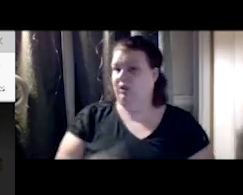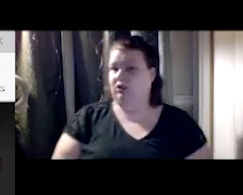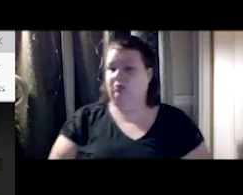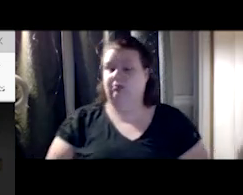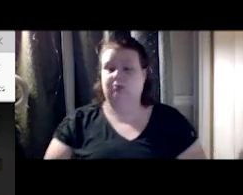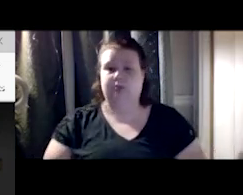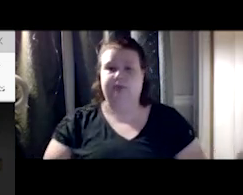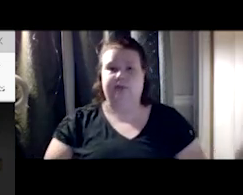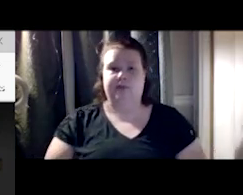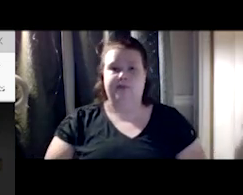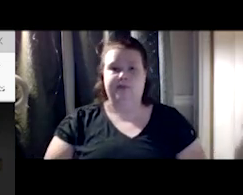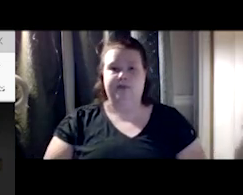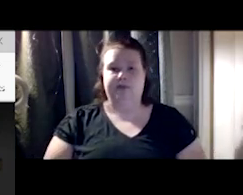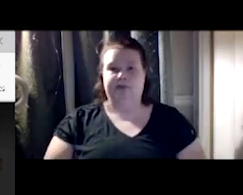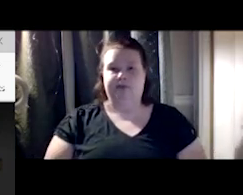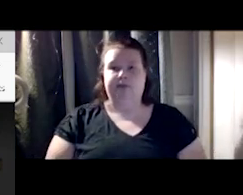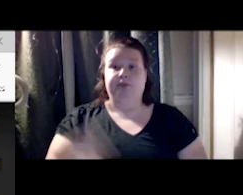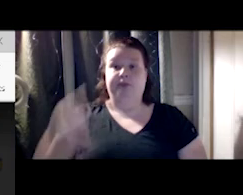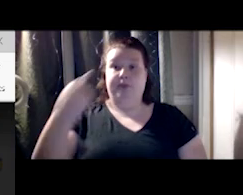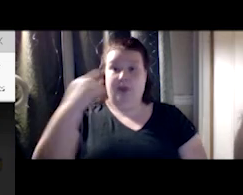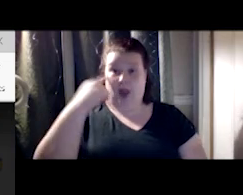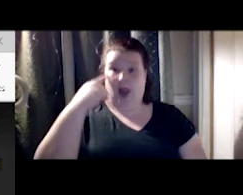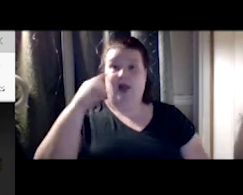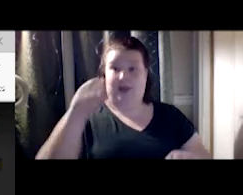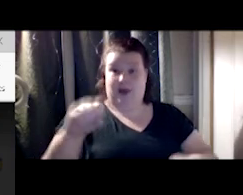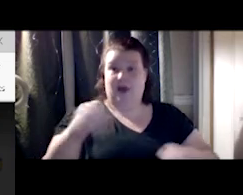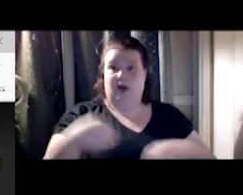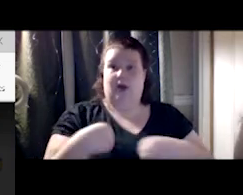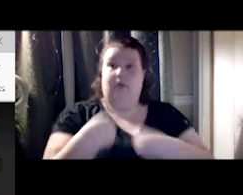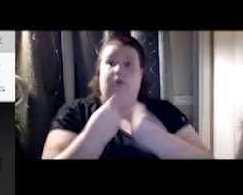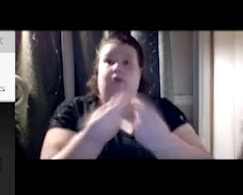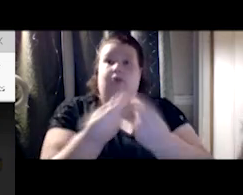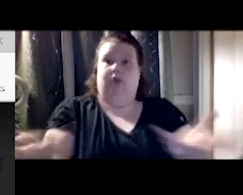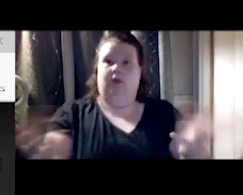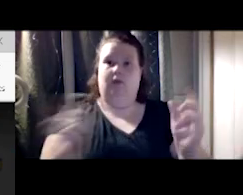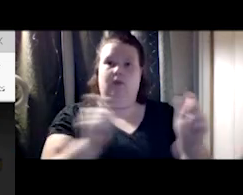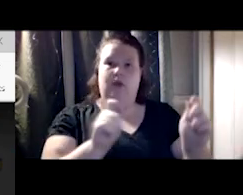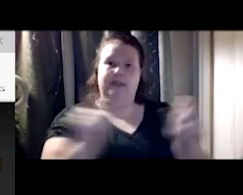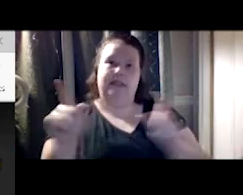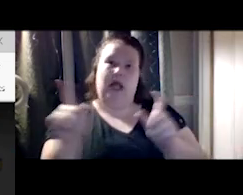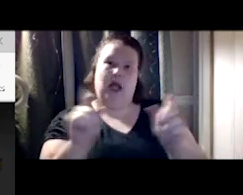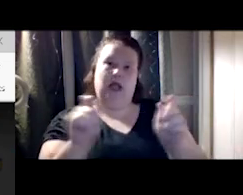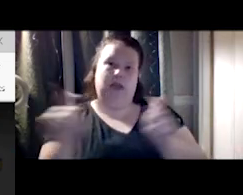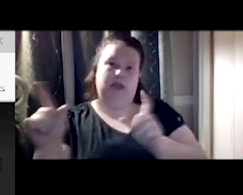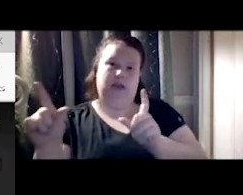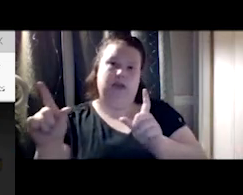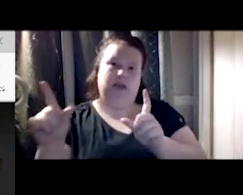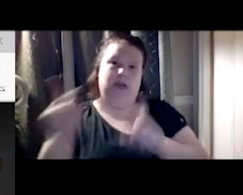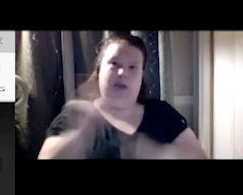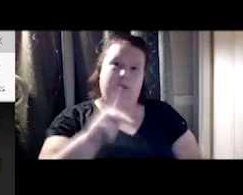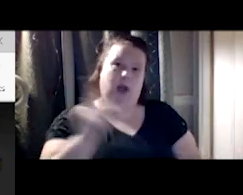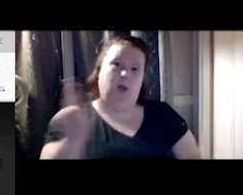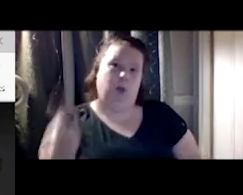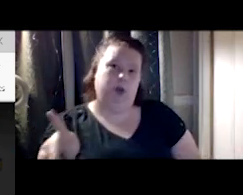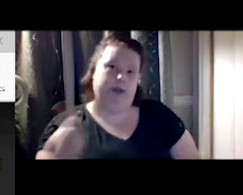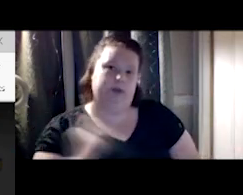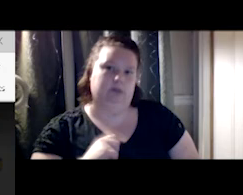And I think we can share those slides so that you guys can see clearly as needed. So you can May I ask a question,